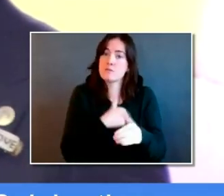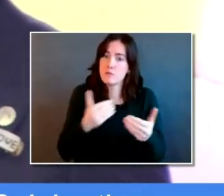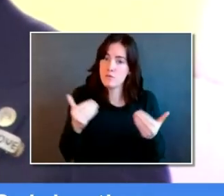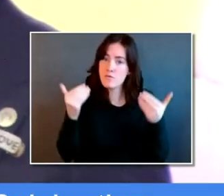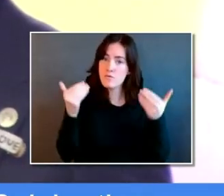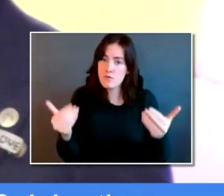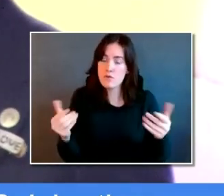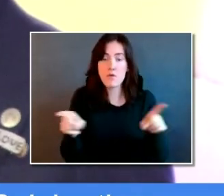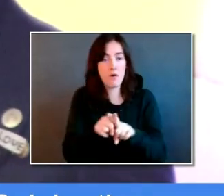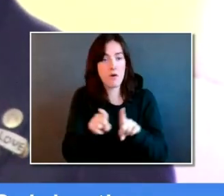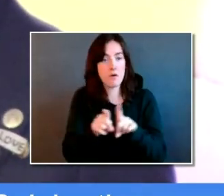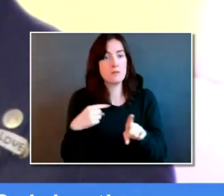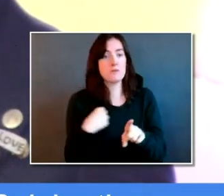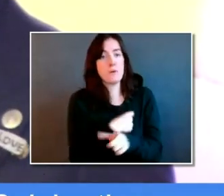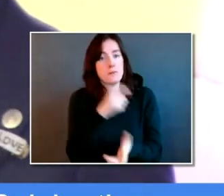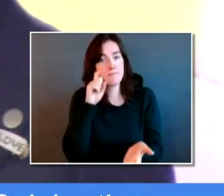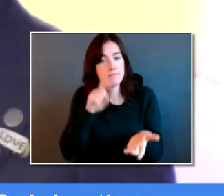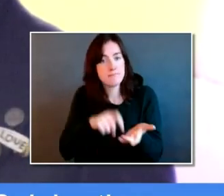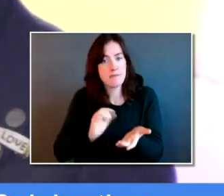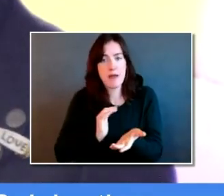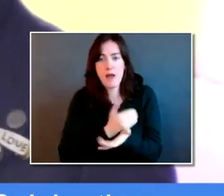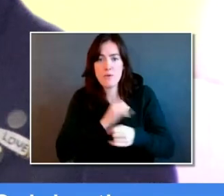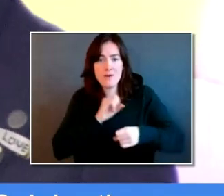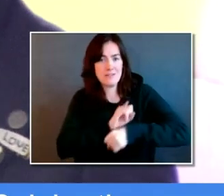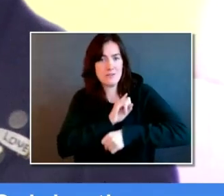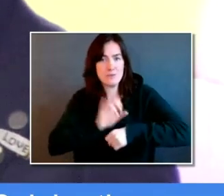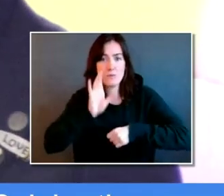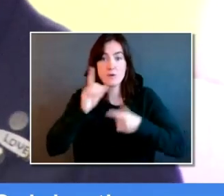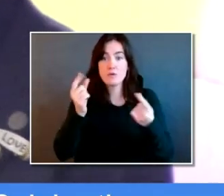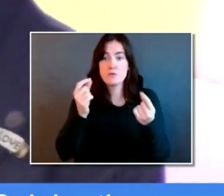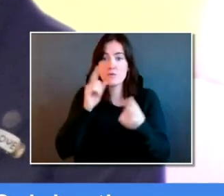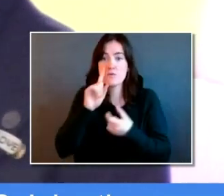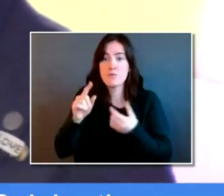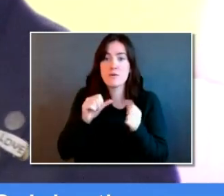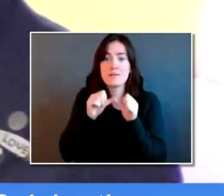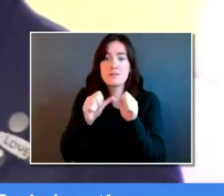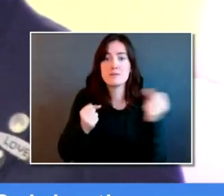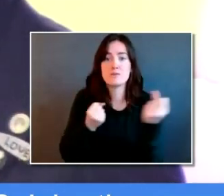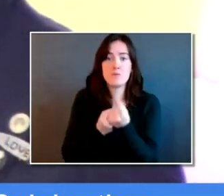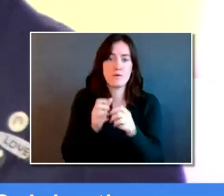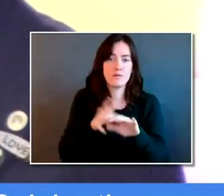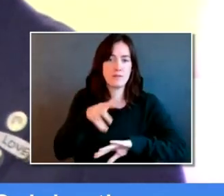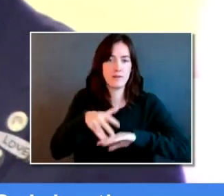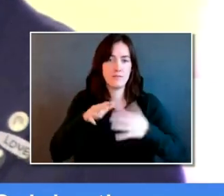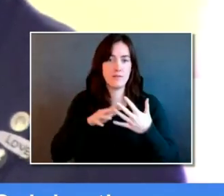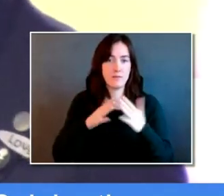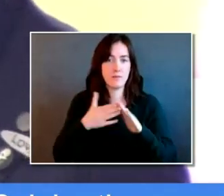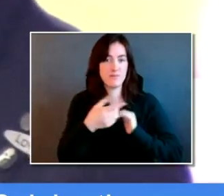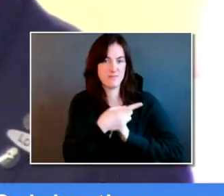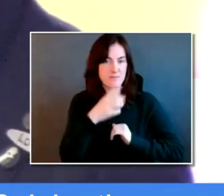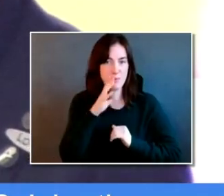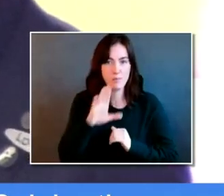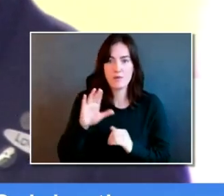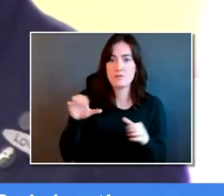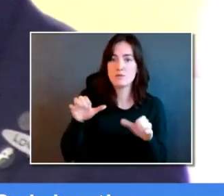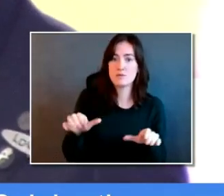what is our institution going to be doing to support our Native community, and Lexus will do that as well as with a cultural response to as